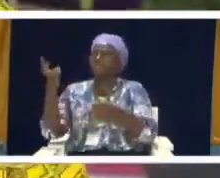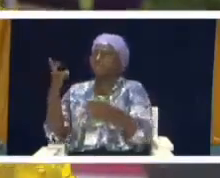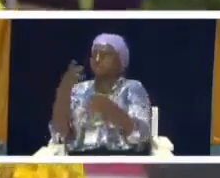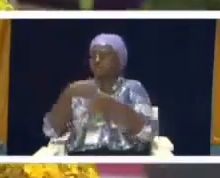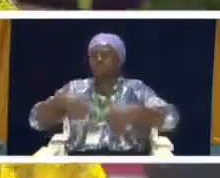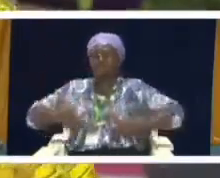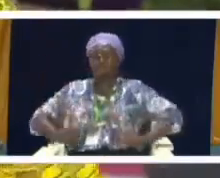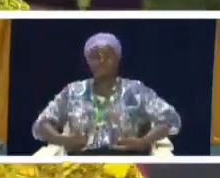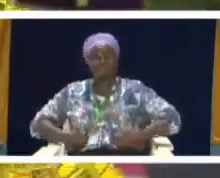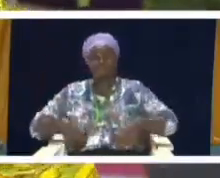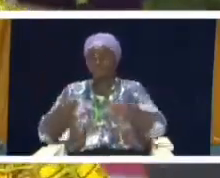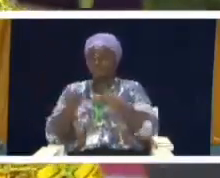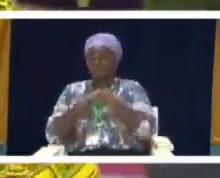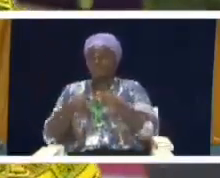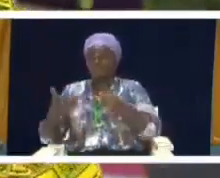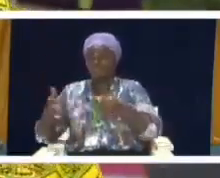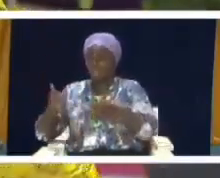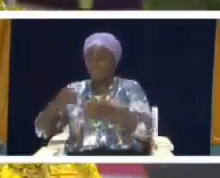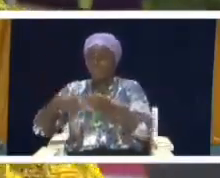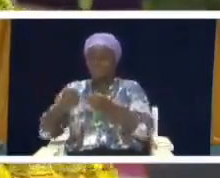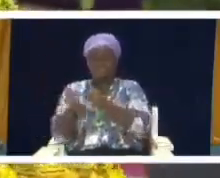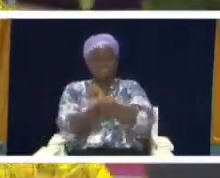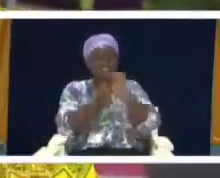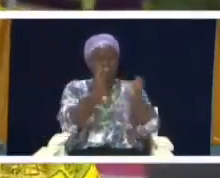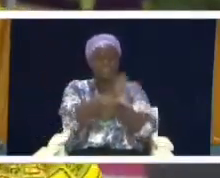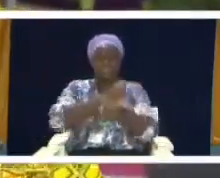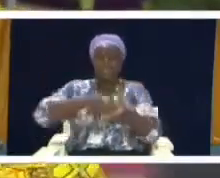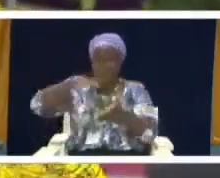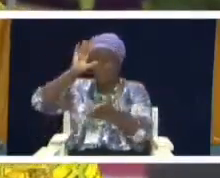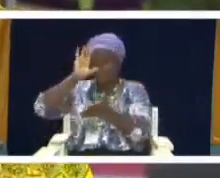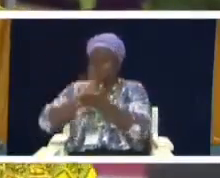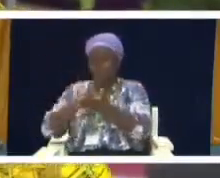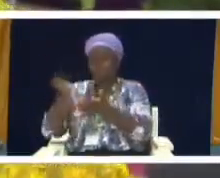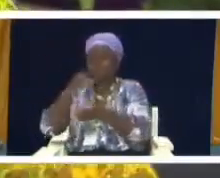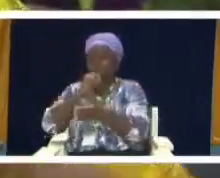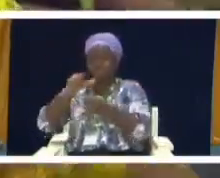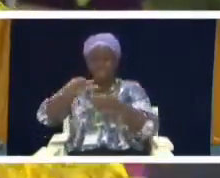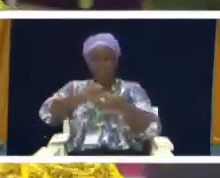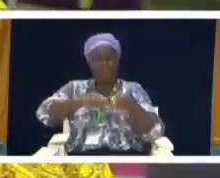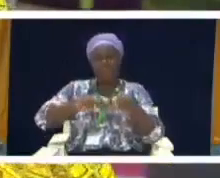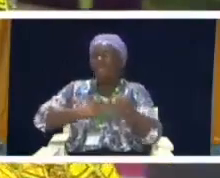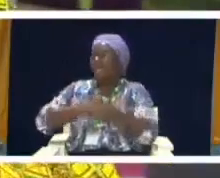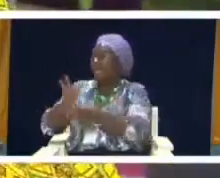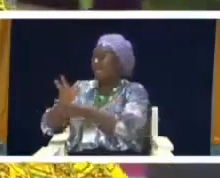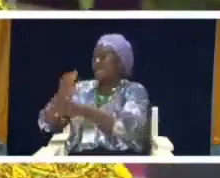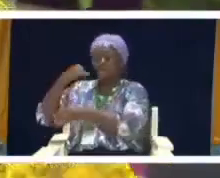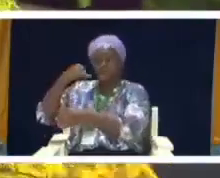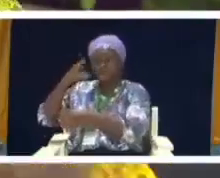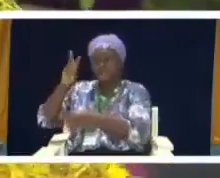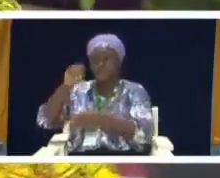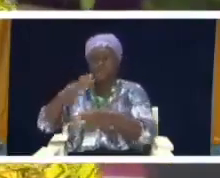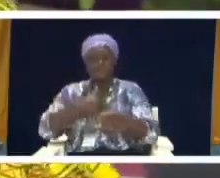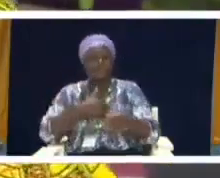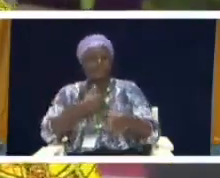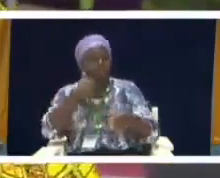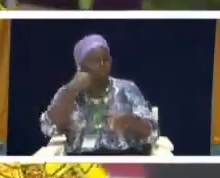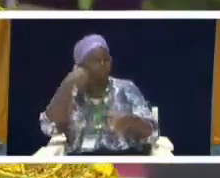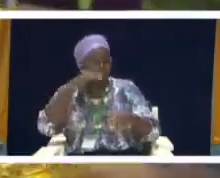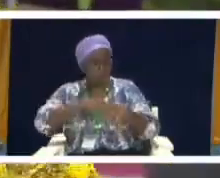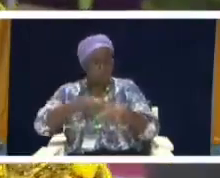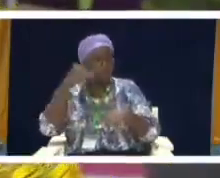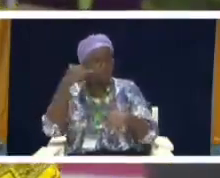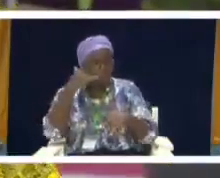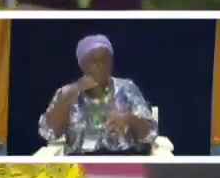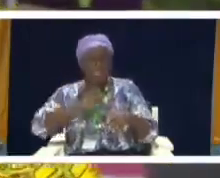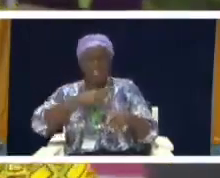body system, everything changed. My husband was not around as at that time. I called him on phone that I was feeling somehow, that I don't